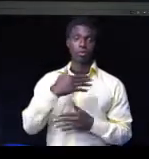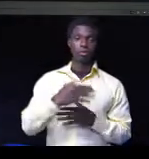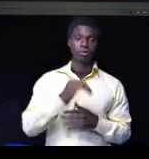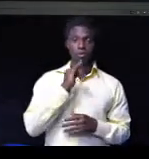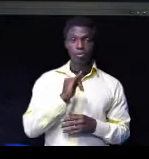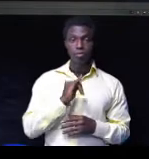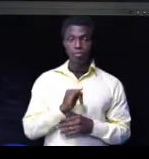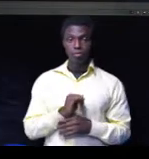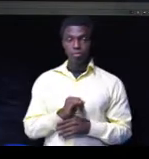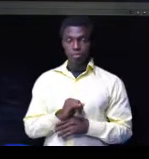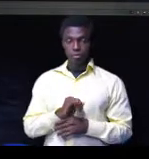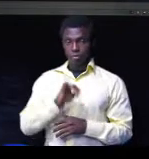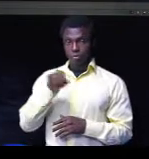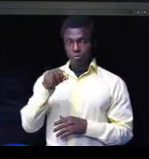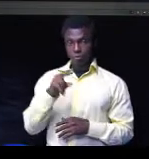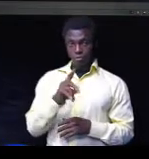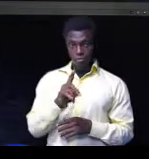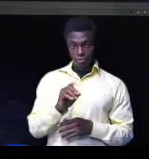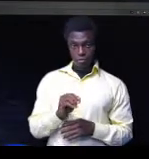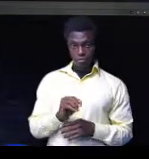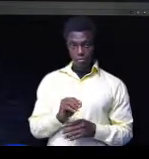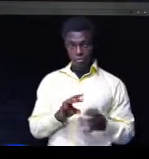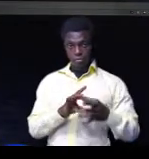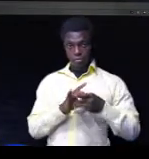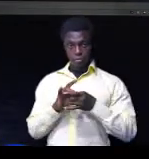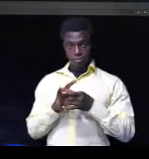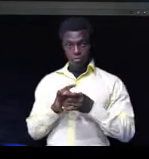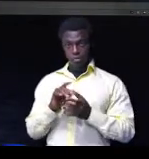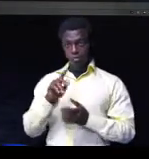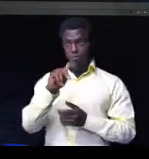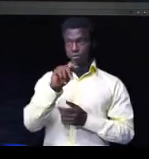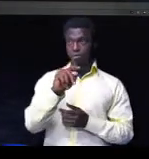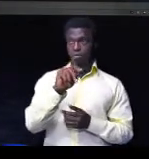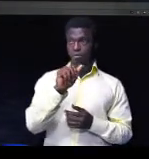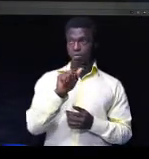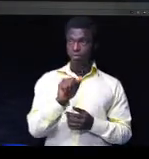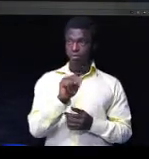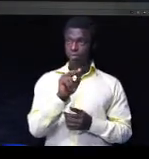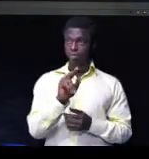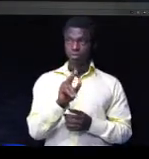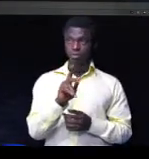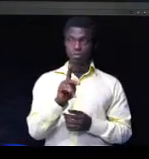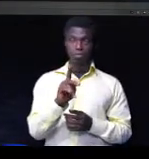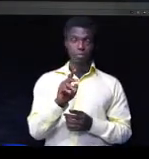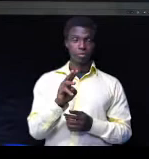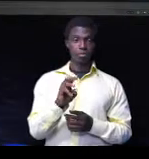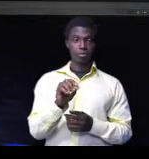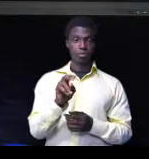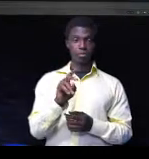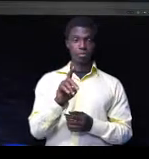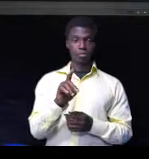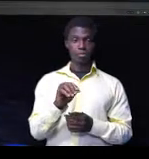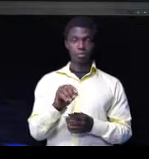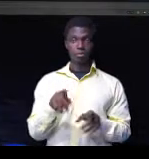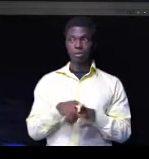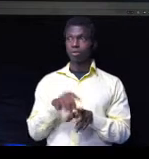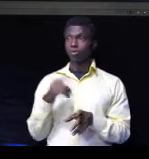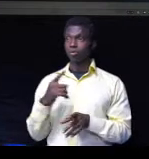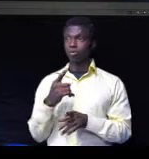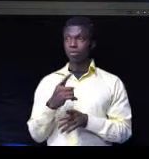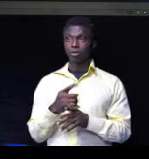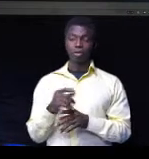Next is judo joins taekwondo as only Asian martial